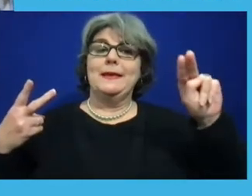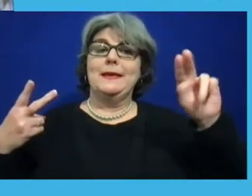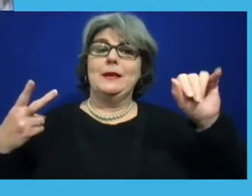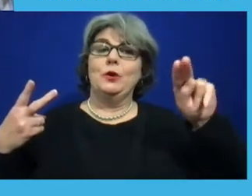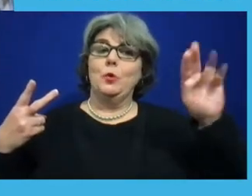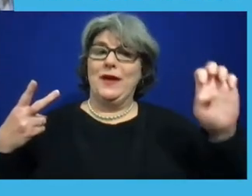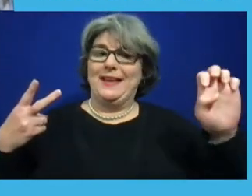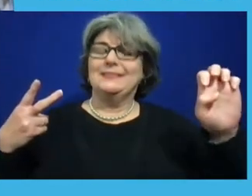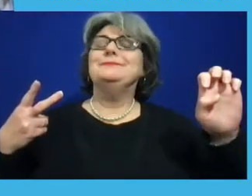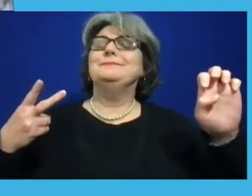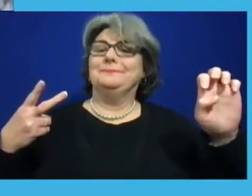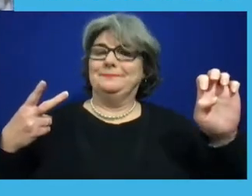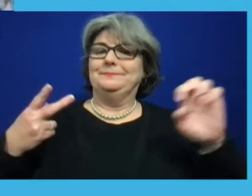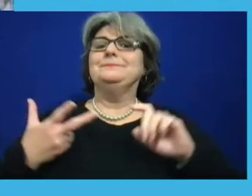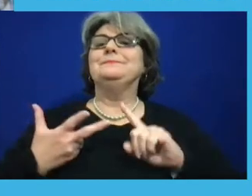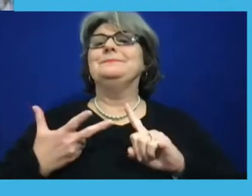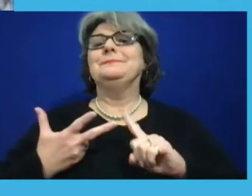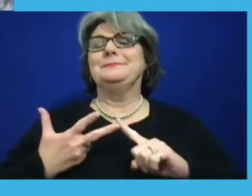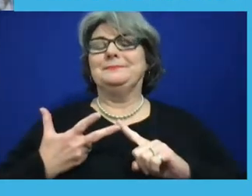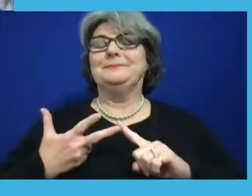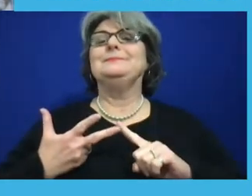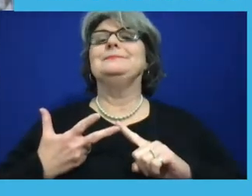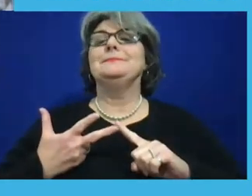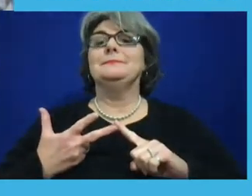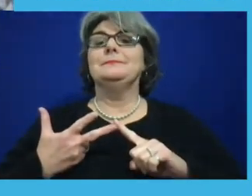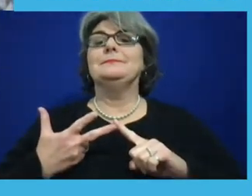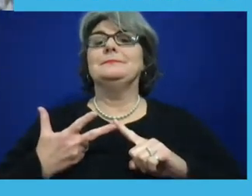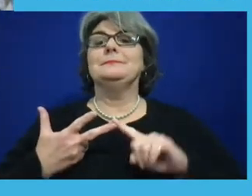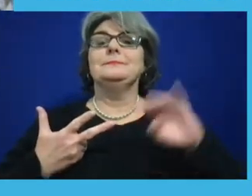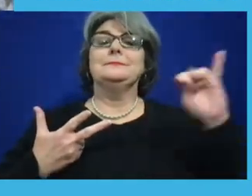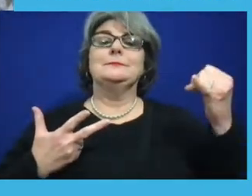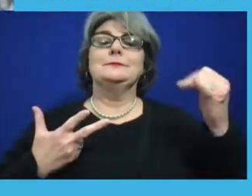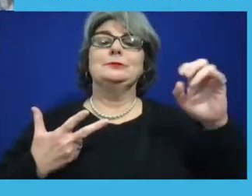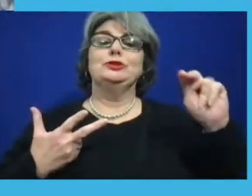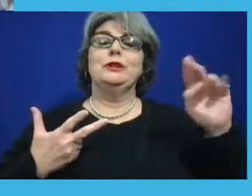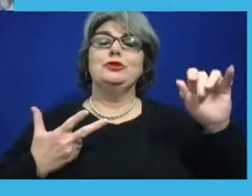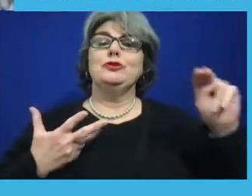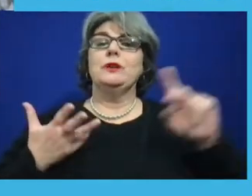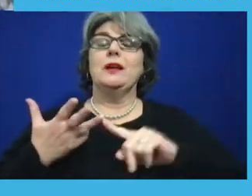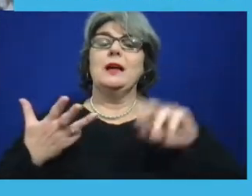We're going to have Charlie Bailey and B. Wynn.